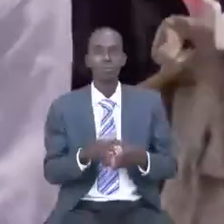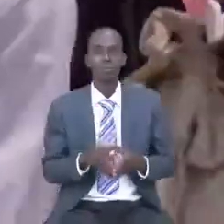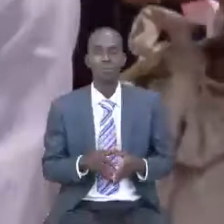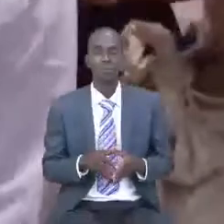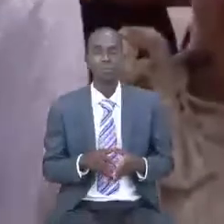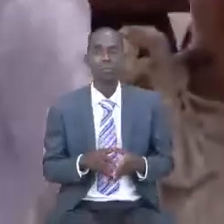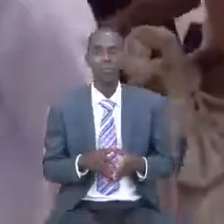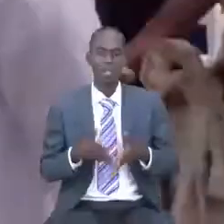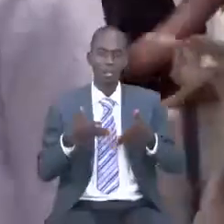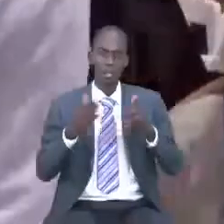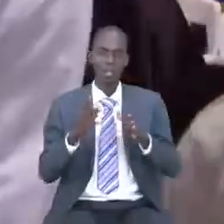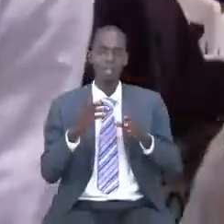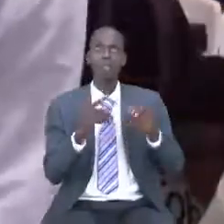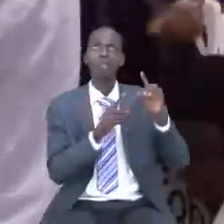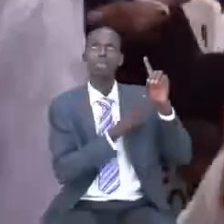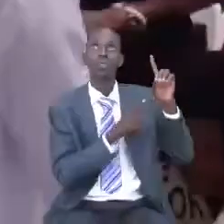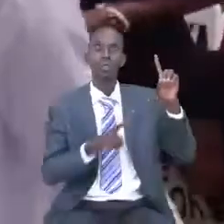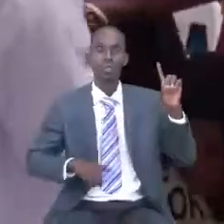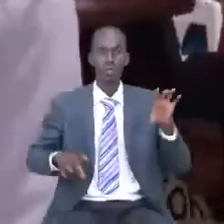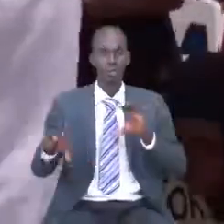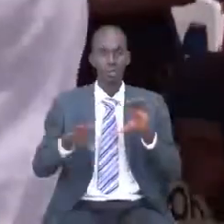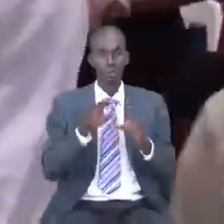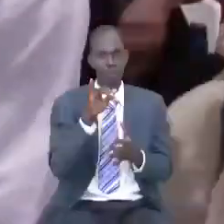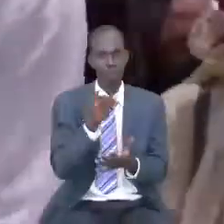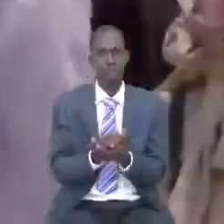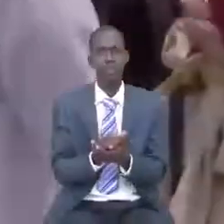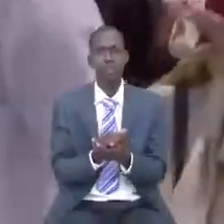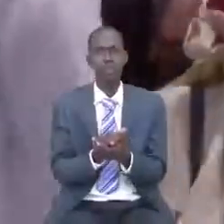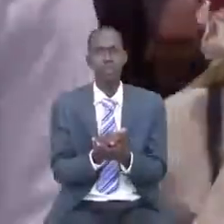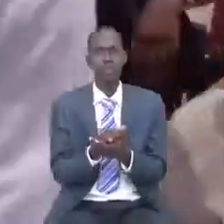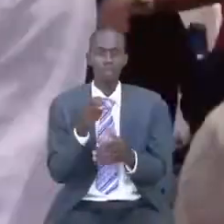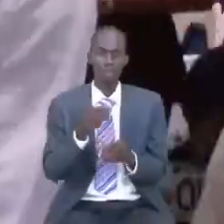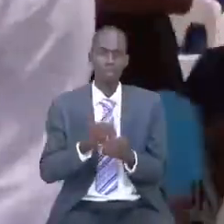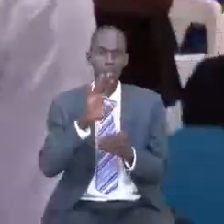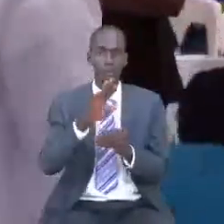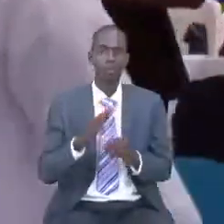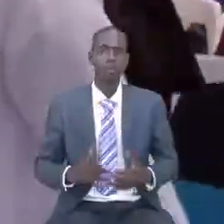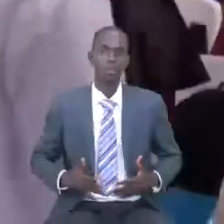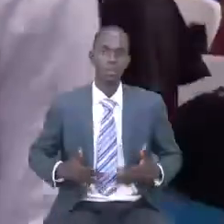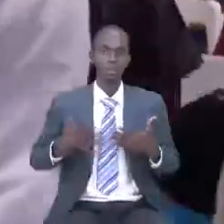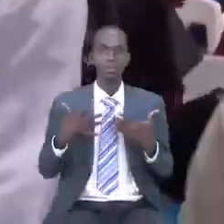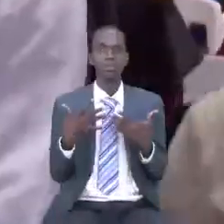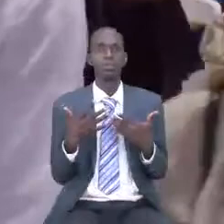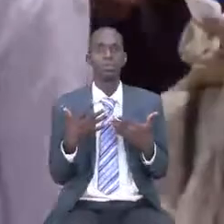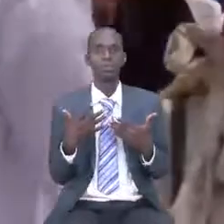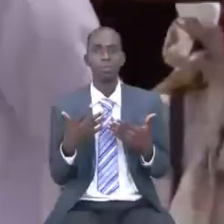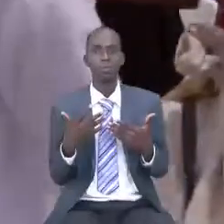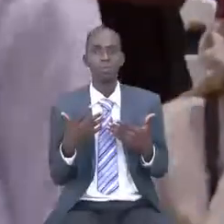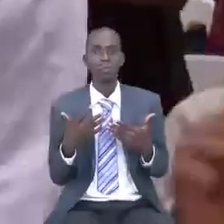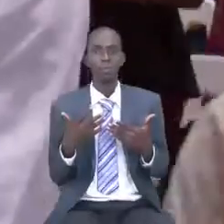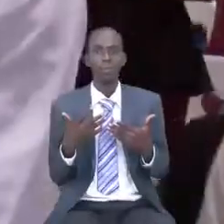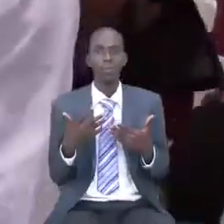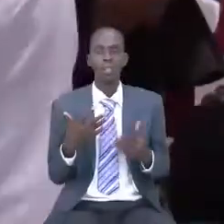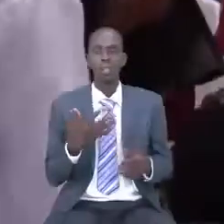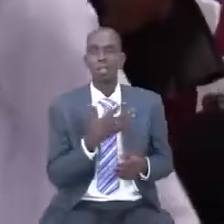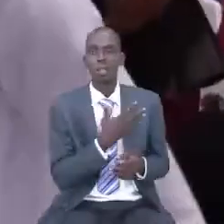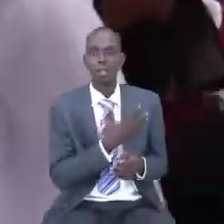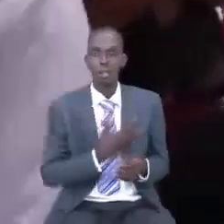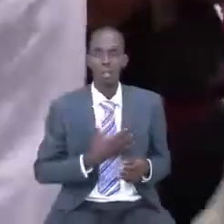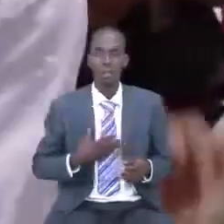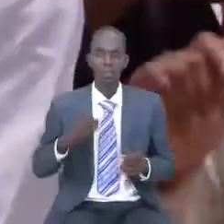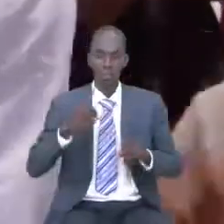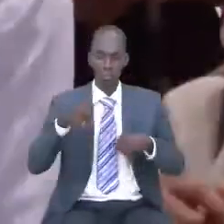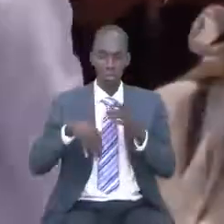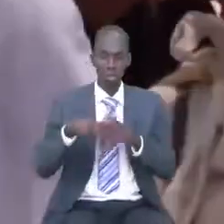Let the Lord do that in your life. And go out of this